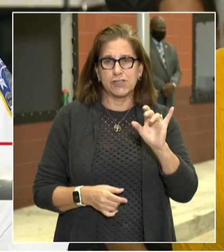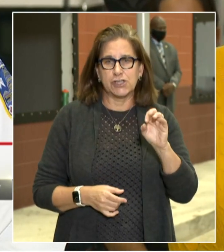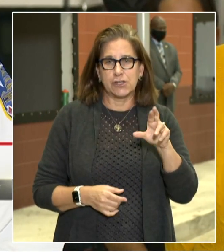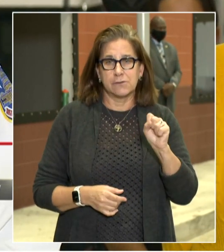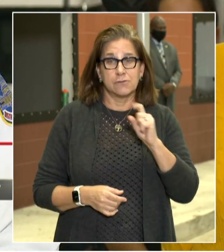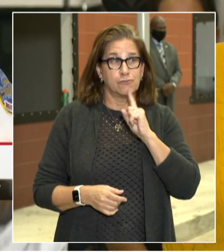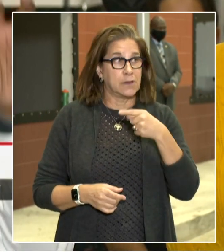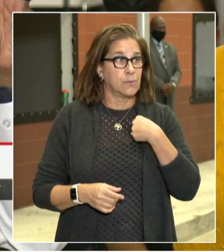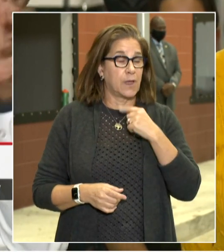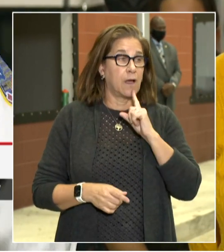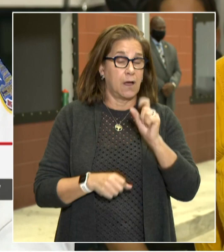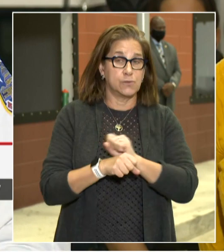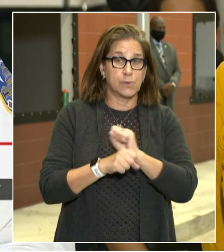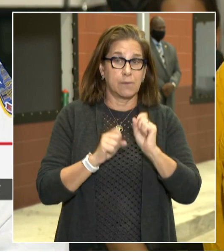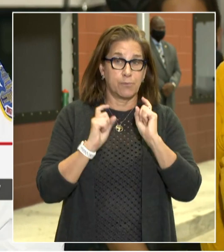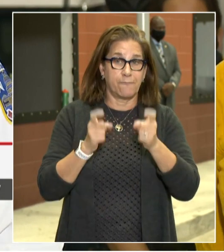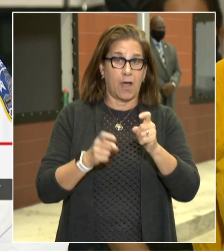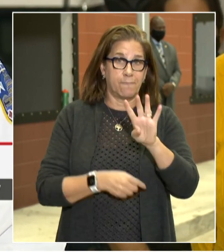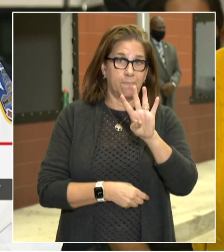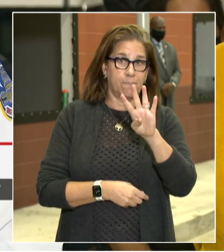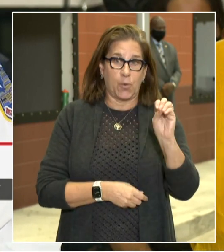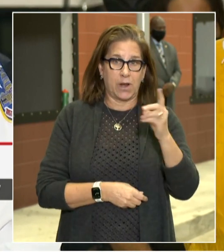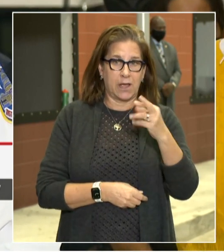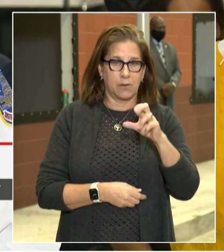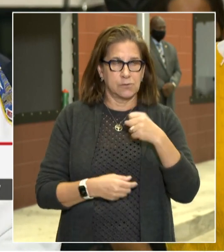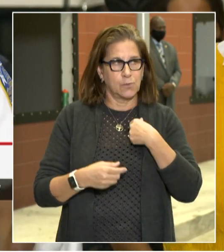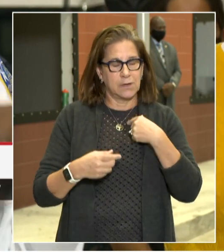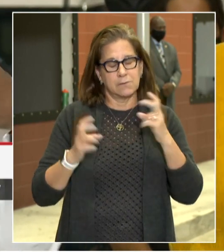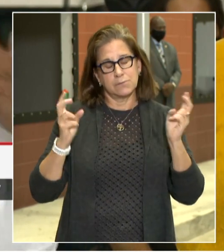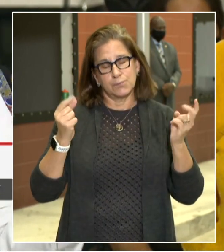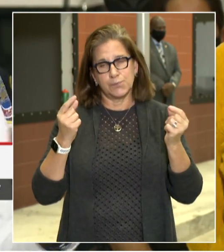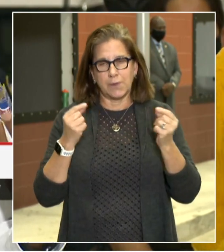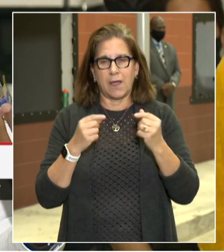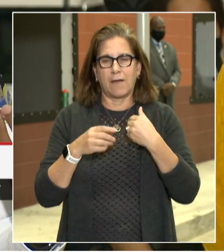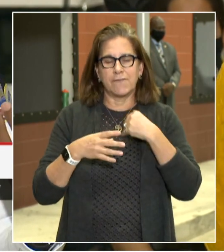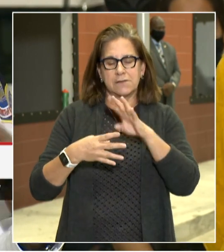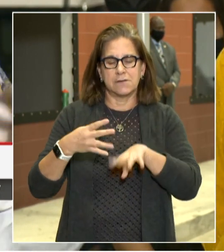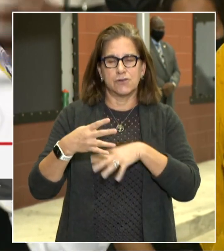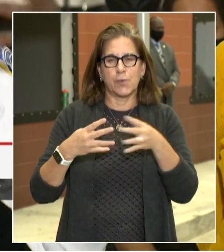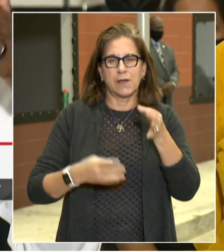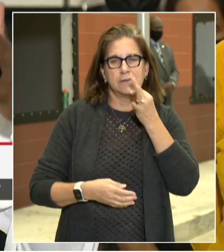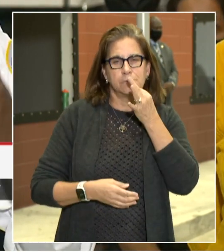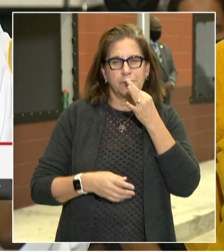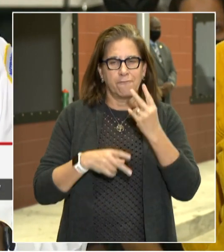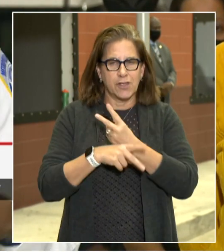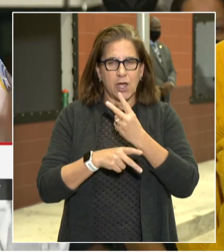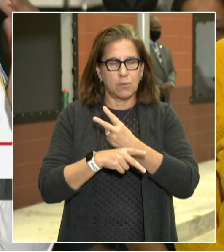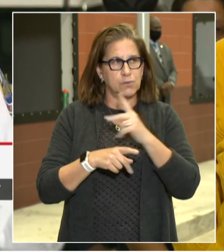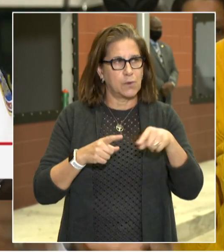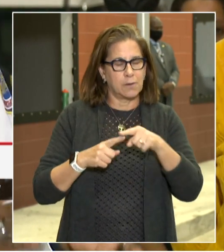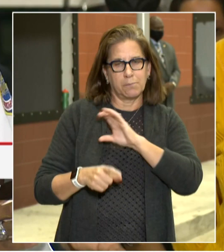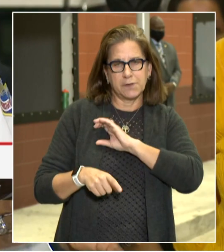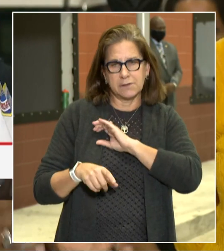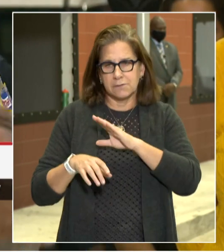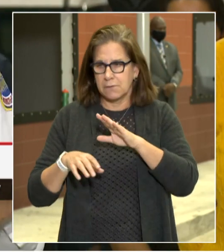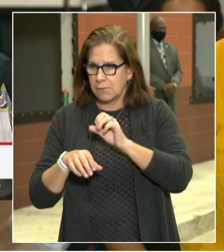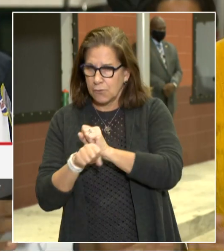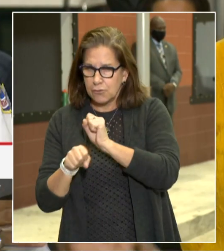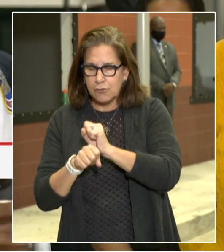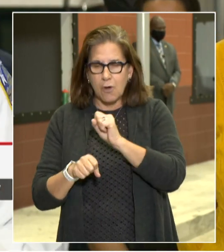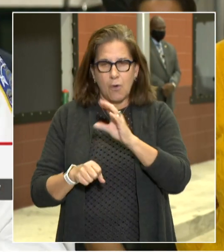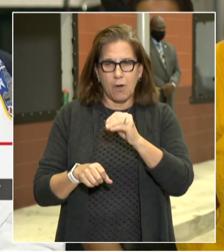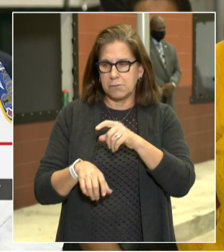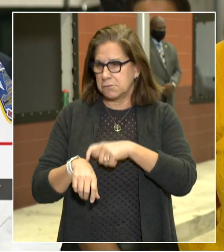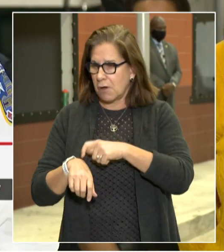get to decide what will go into that 32-hour space. So as we're making these assessments, again, you know, this is not a, you know, one shot